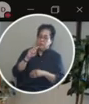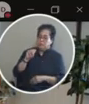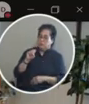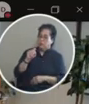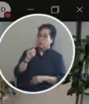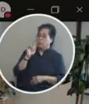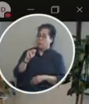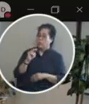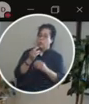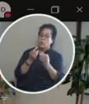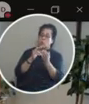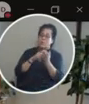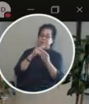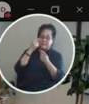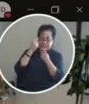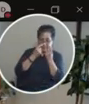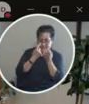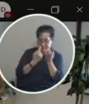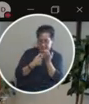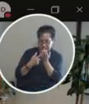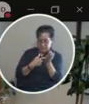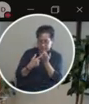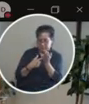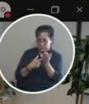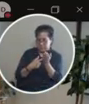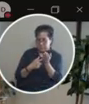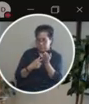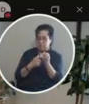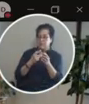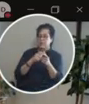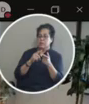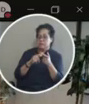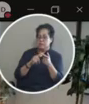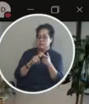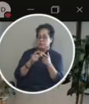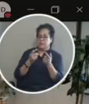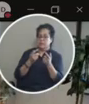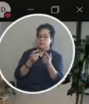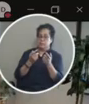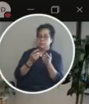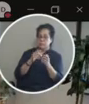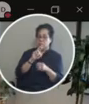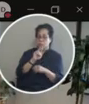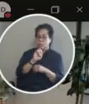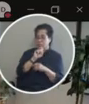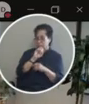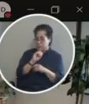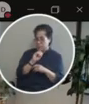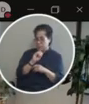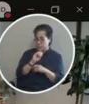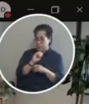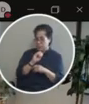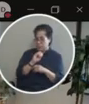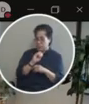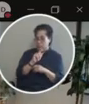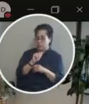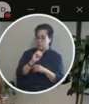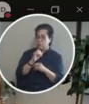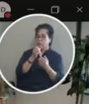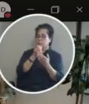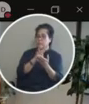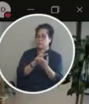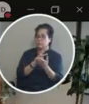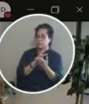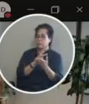to reconsider. We need to take the motion to reconsider first, and this is to reconsider the resolution to